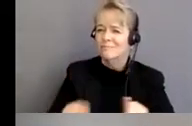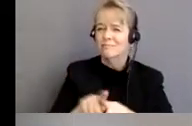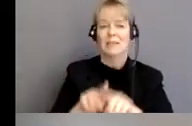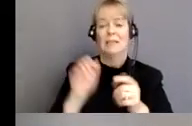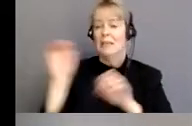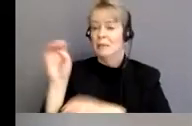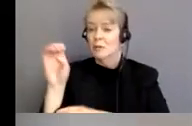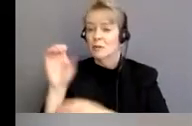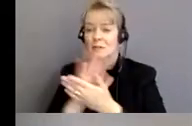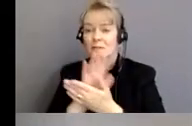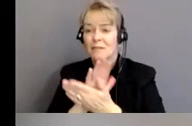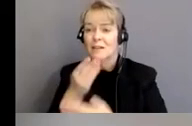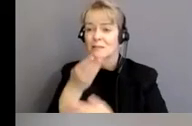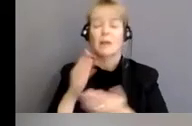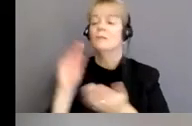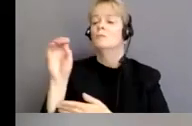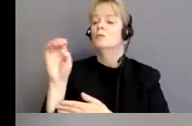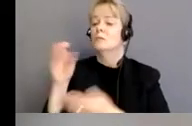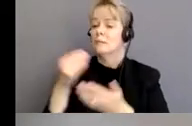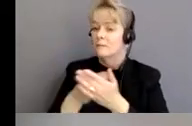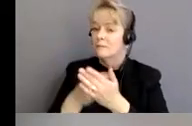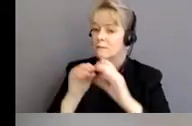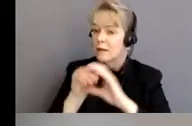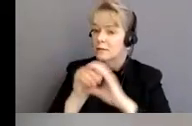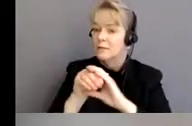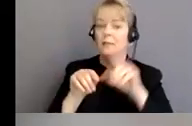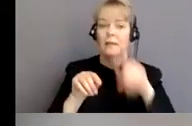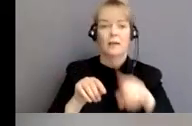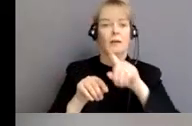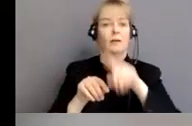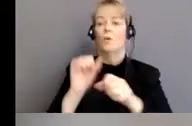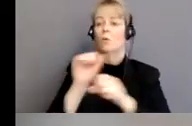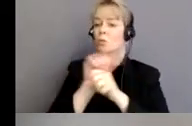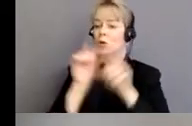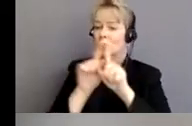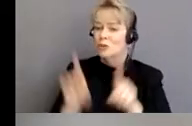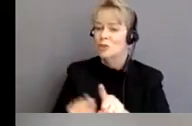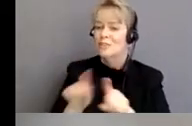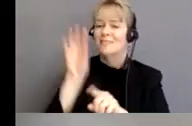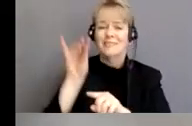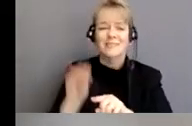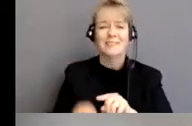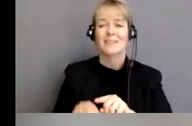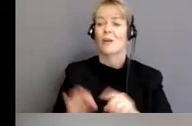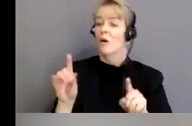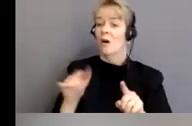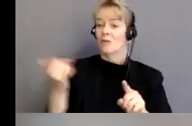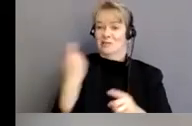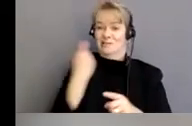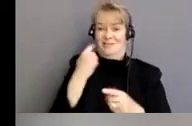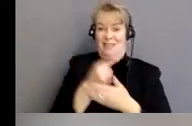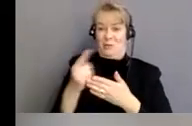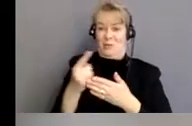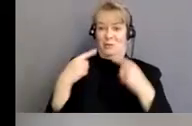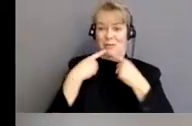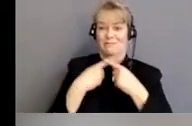habits calculator. You know what? There's also something that we recently launched in this week, and that is our cash flow